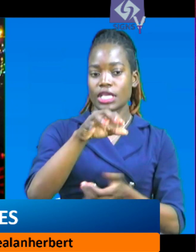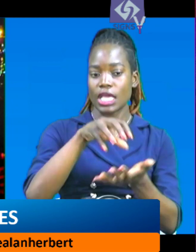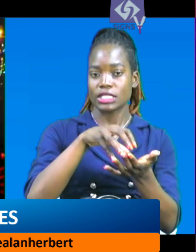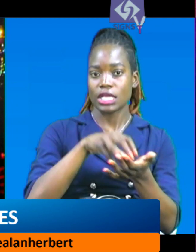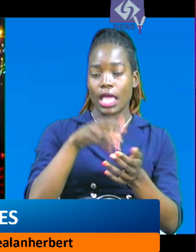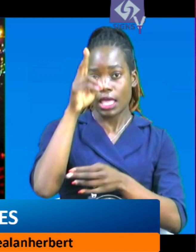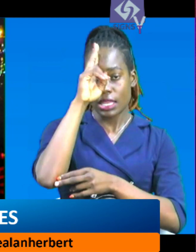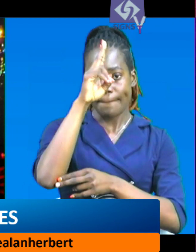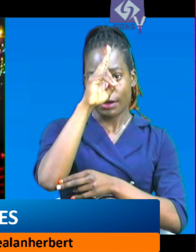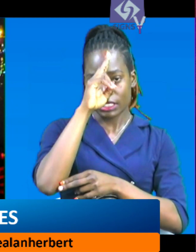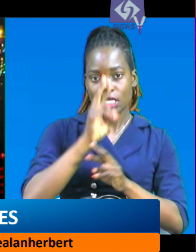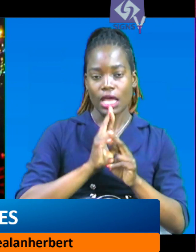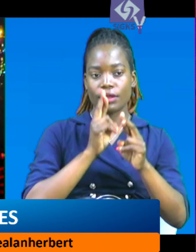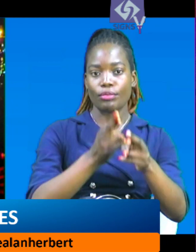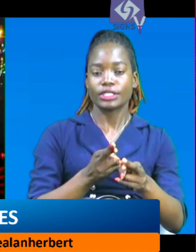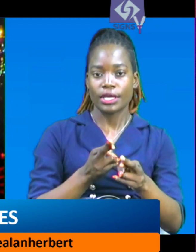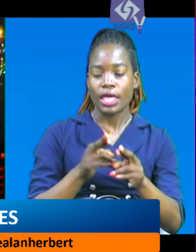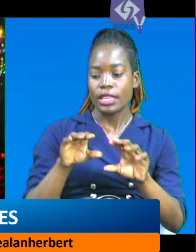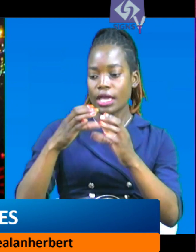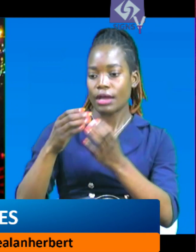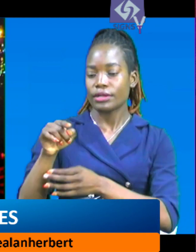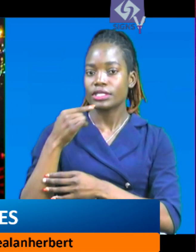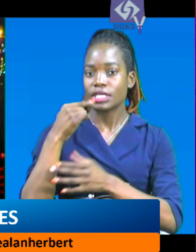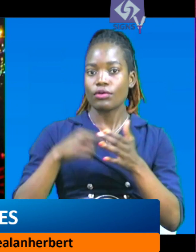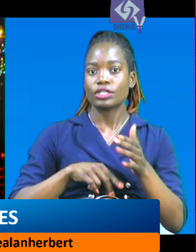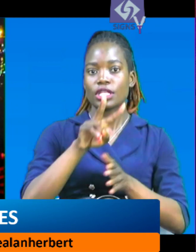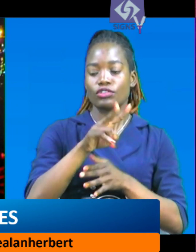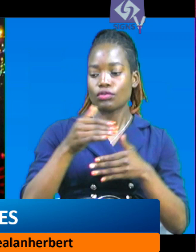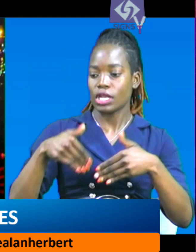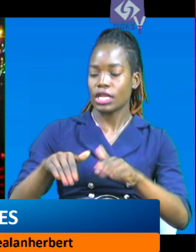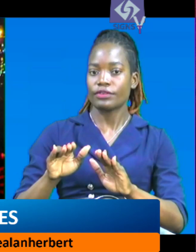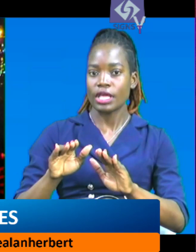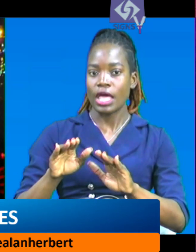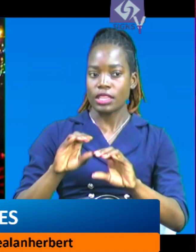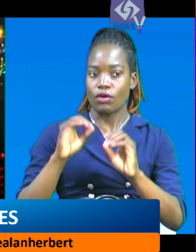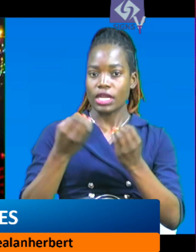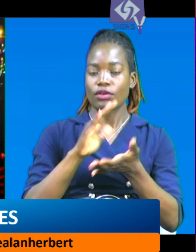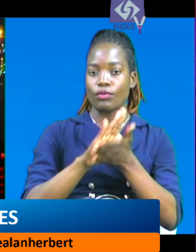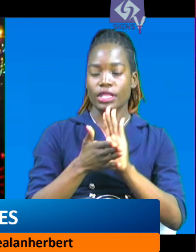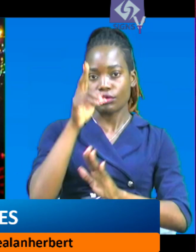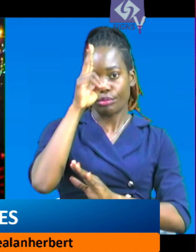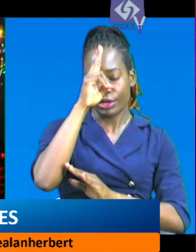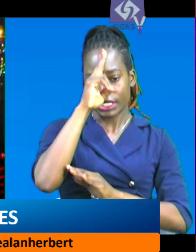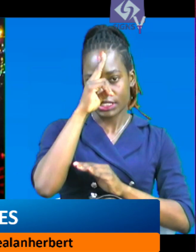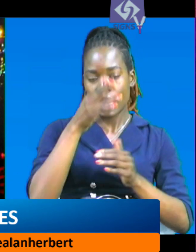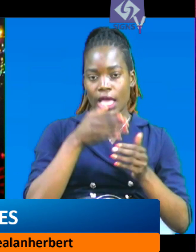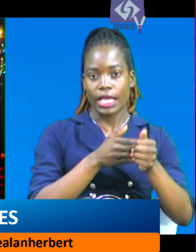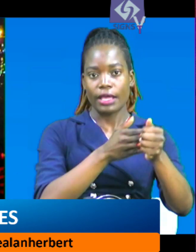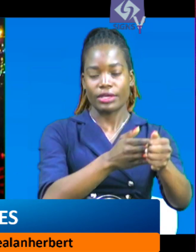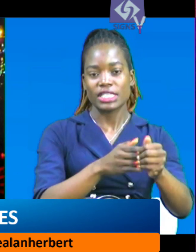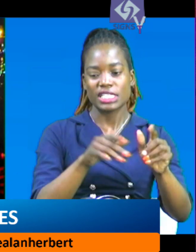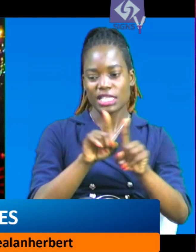In a police report, Wells Fargo stated that the 2 left the company premises without police escort, as it